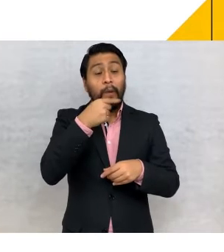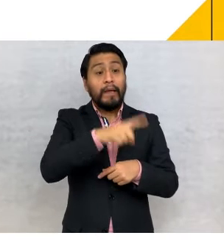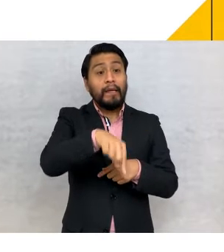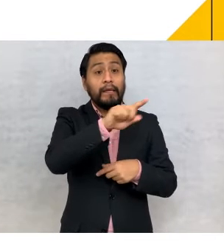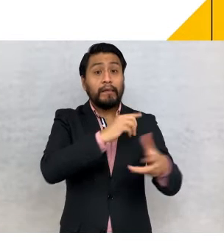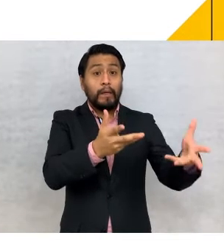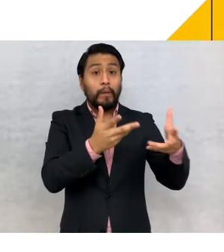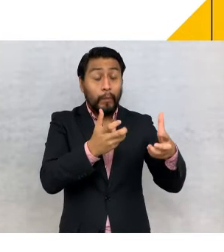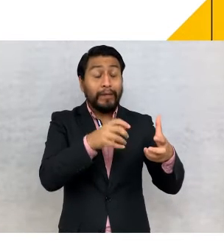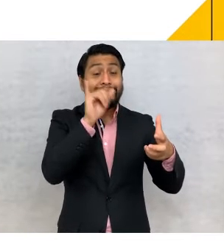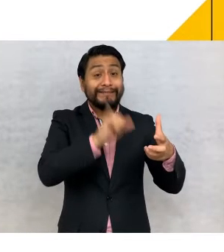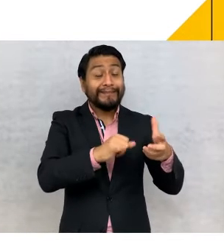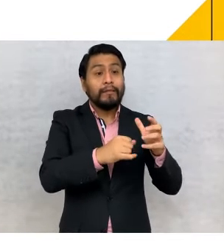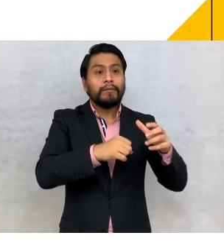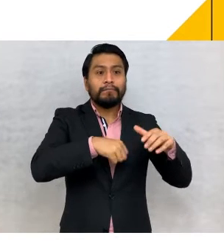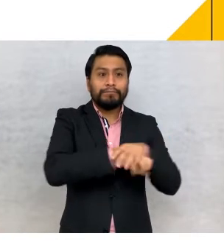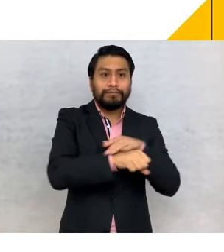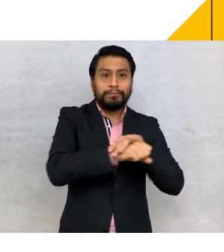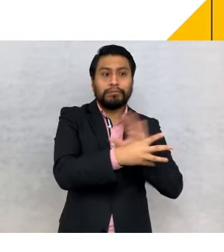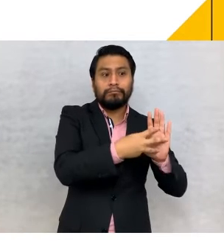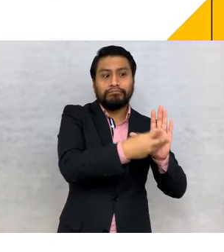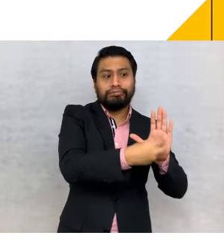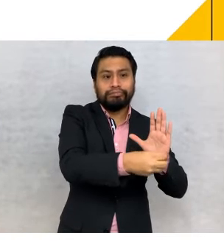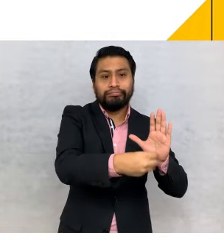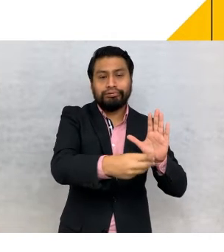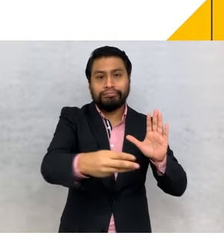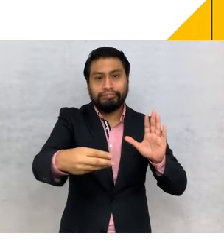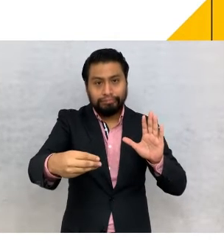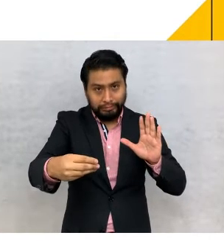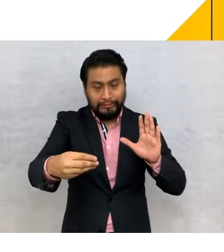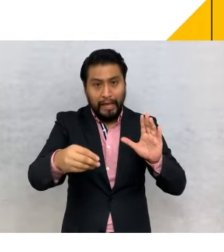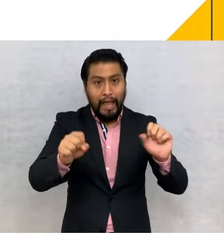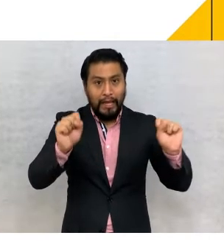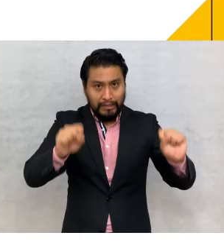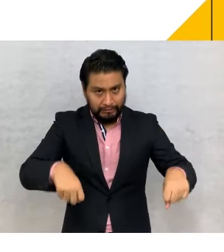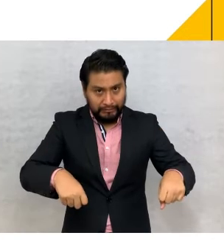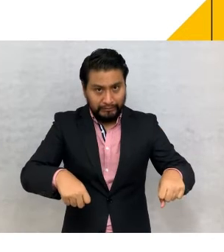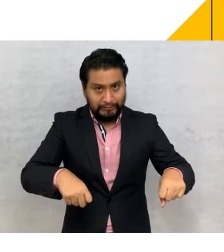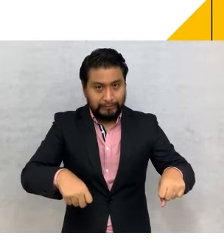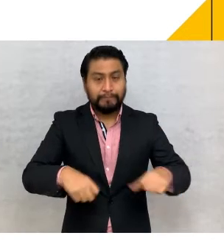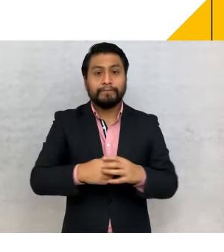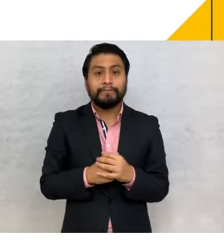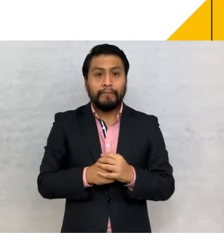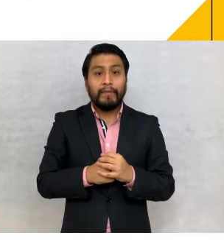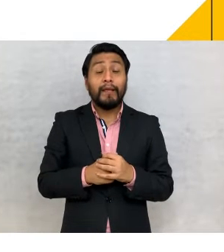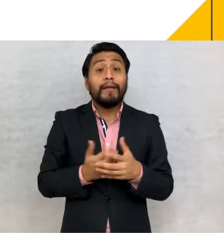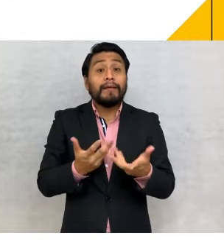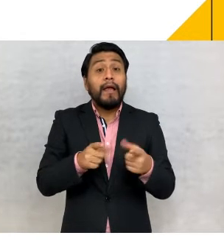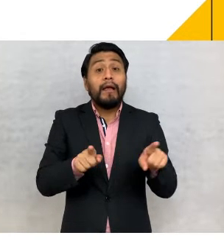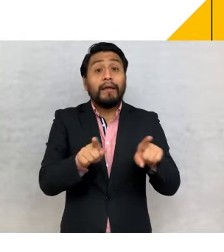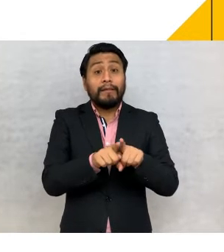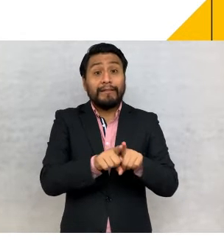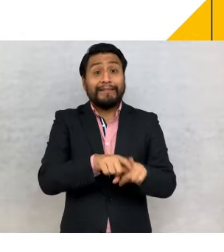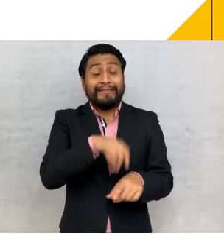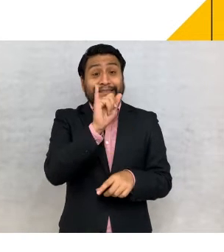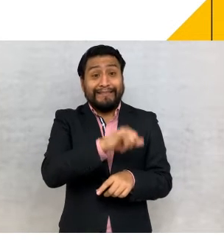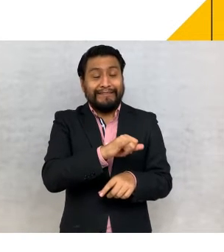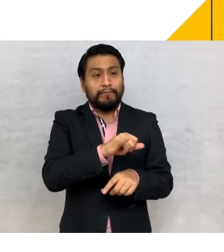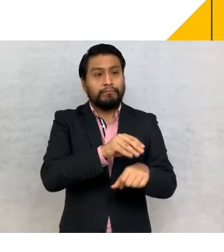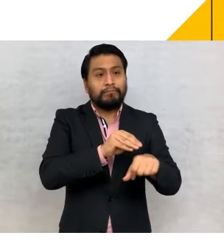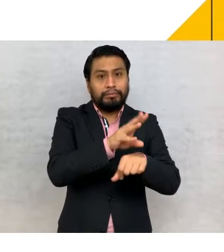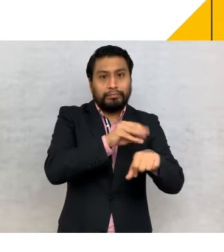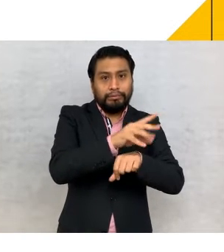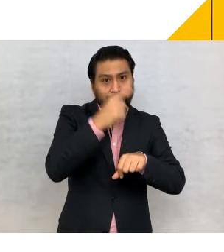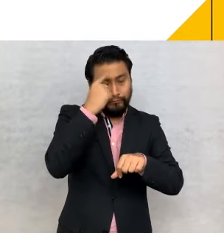engender dysgenic offspring, and incentives for the reproduction of the fittest, as well as disincentives for